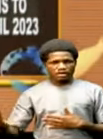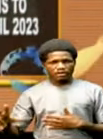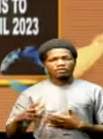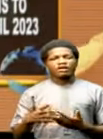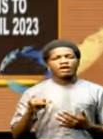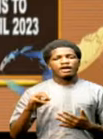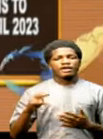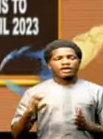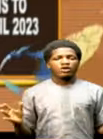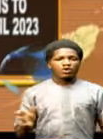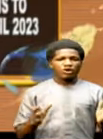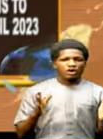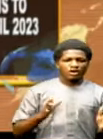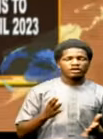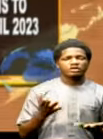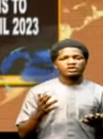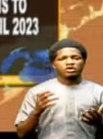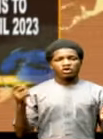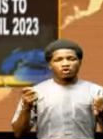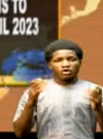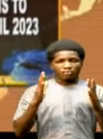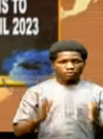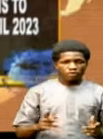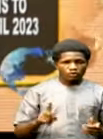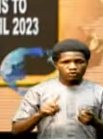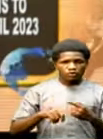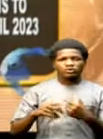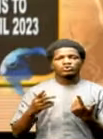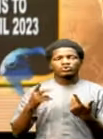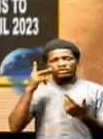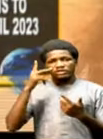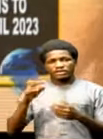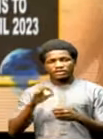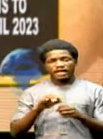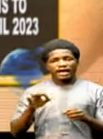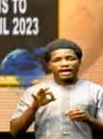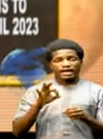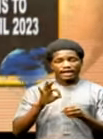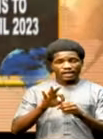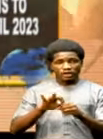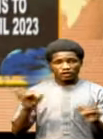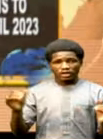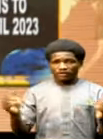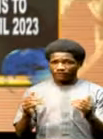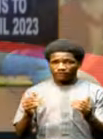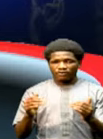their supporters to see the exercise as an election and not a war.